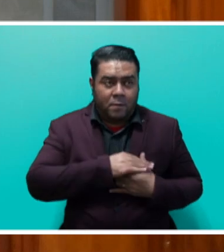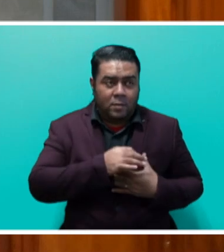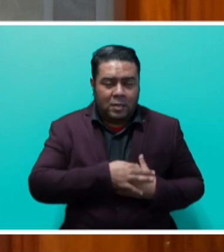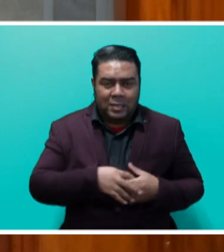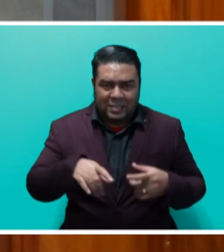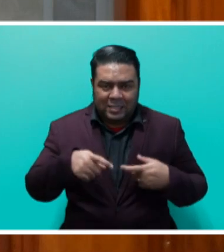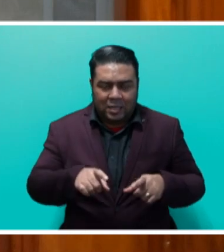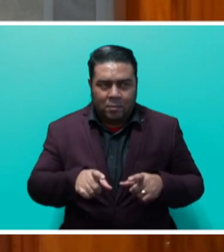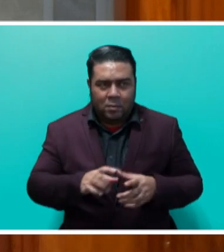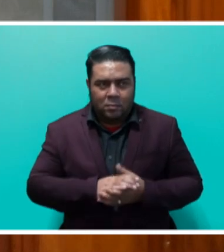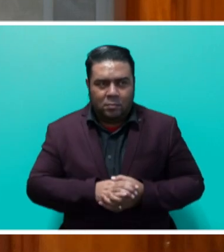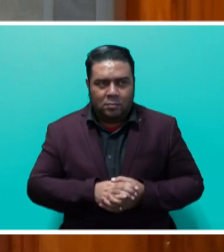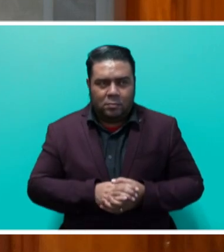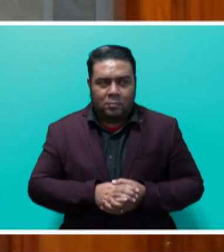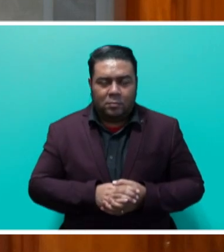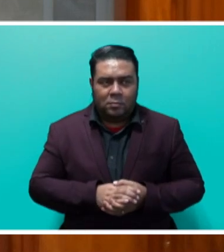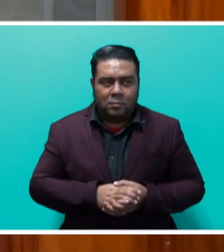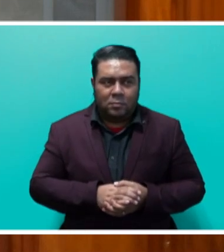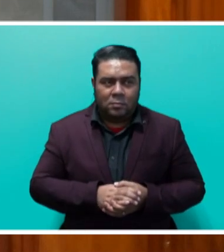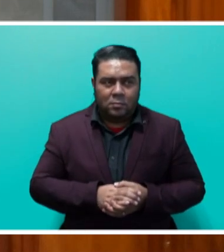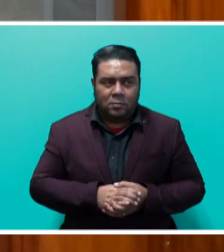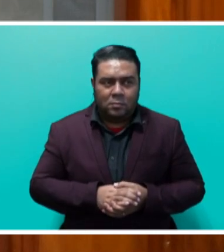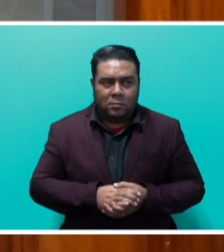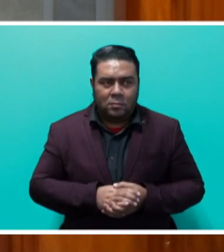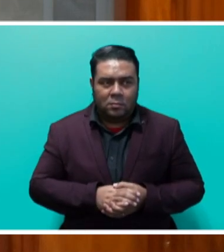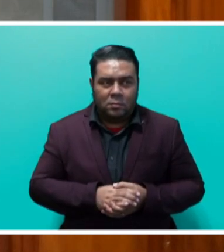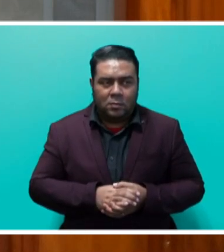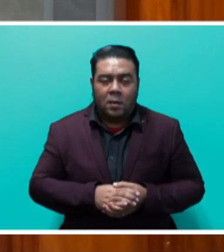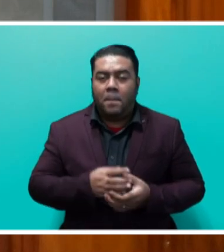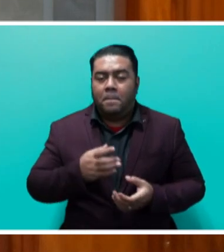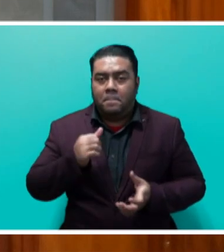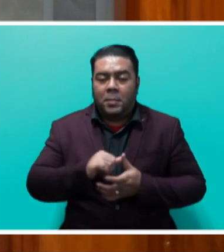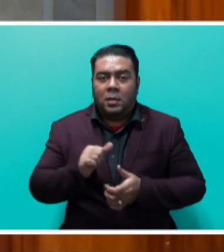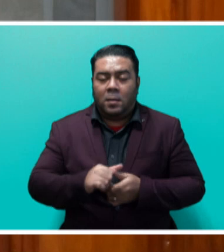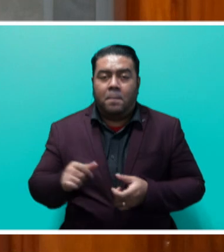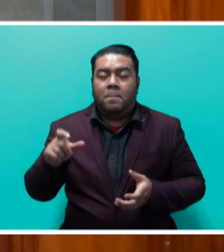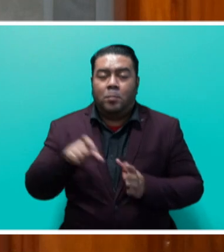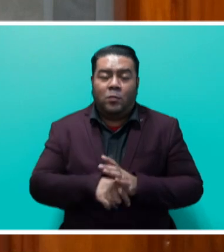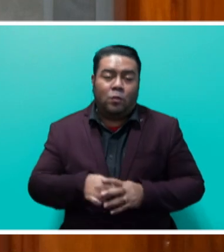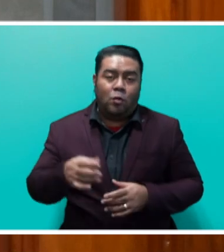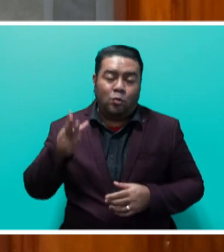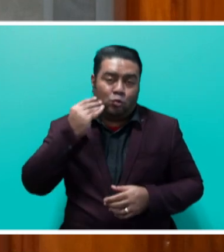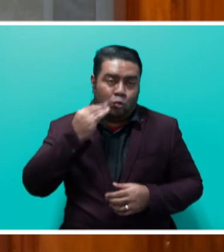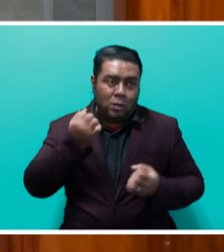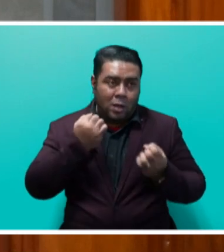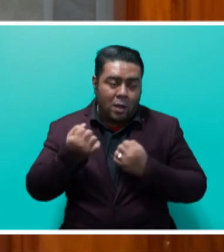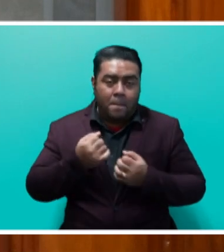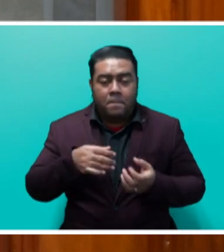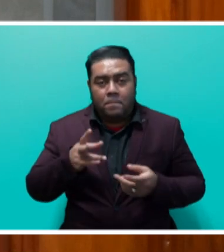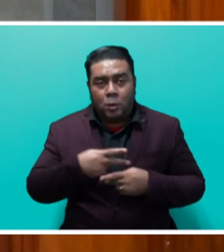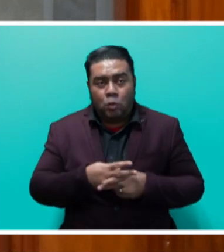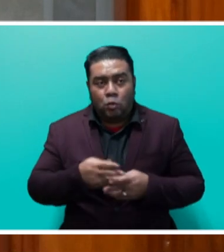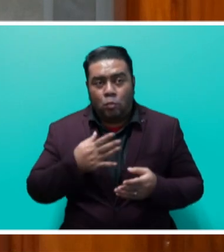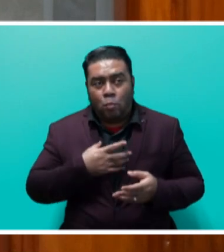sustainable aviation fuels. And I think it helps the sugar industry get a better price for our sugar by producing more ethanol. Is this